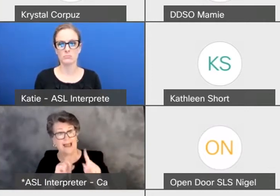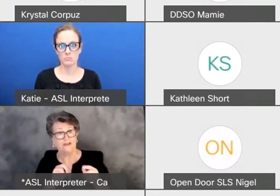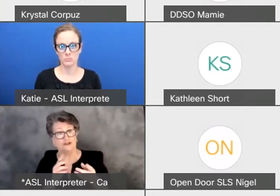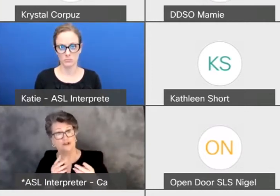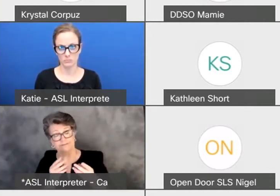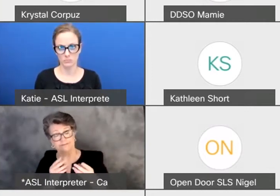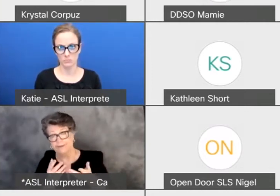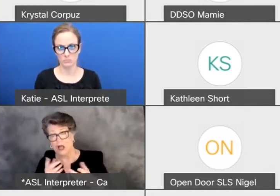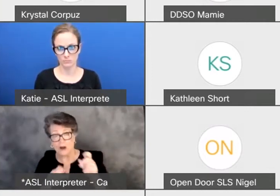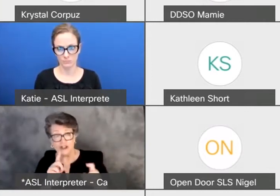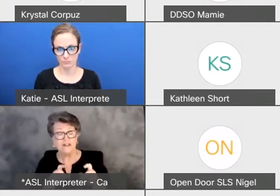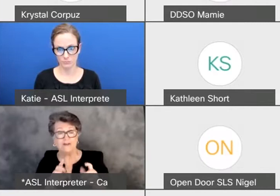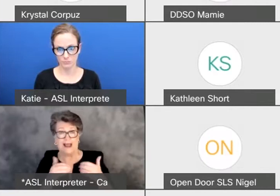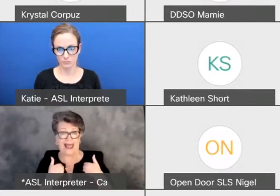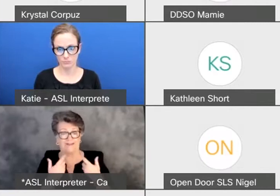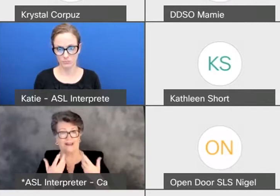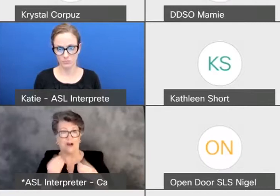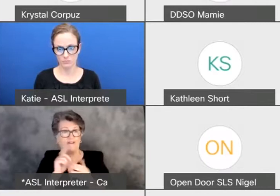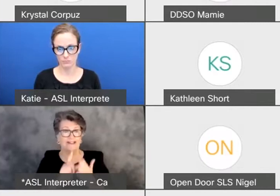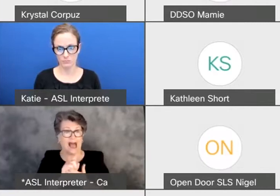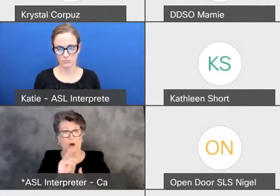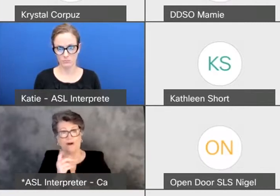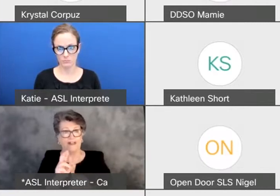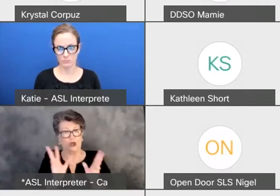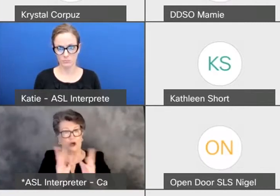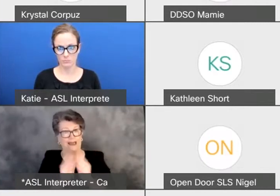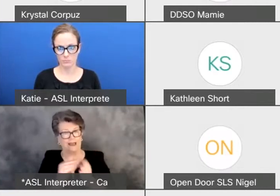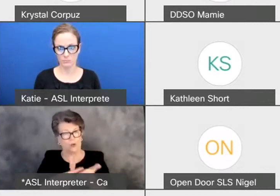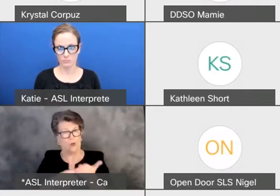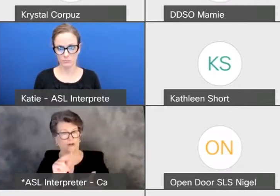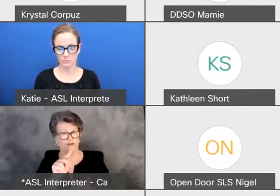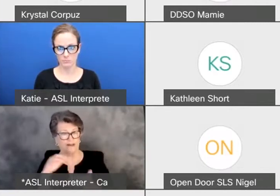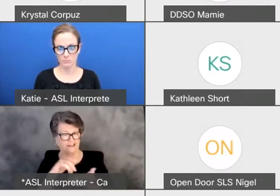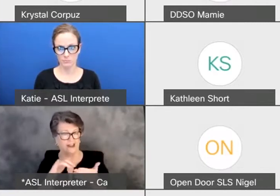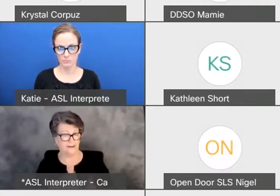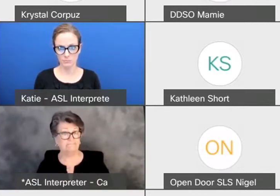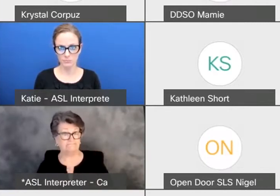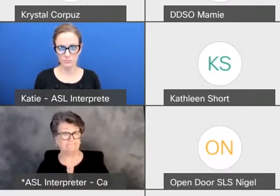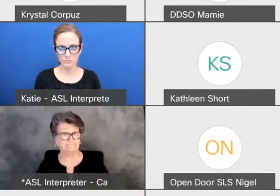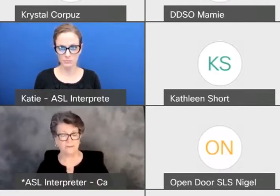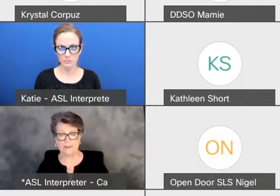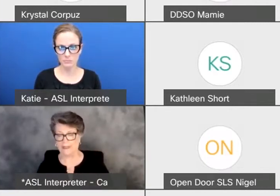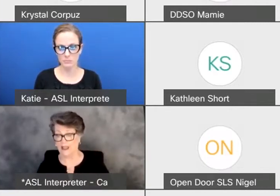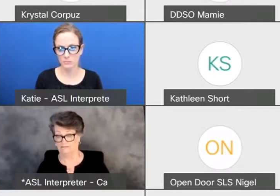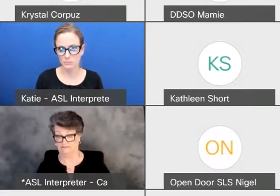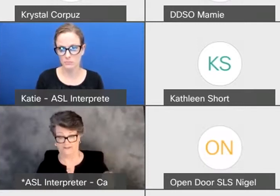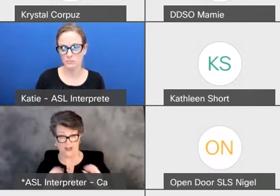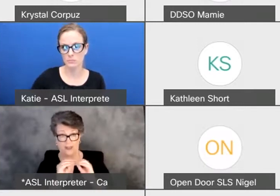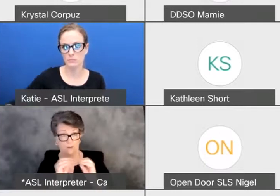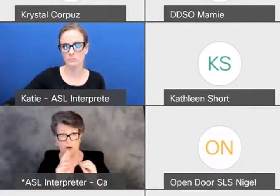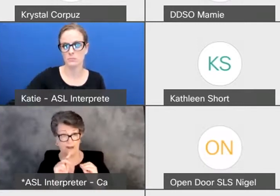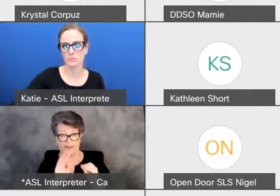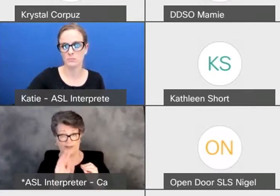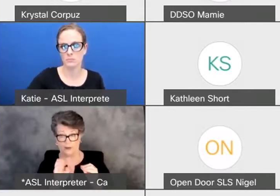hour vendor meetings as well, to go over the rate study implementation. So if there's nothing further about the rate